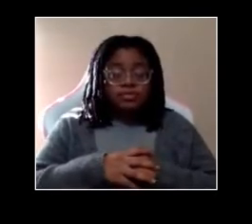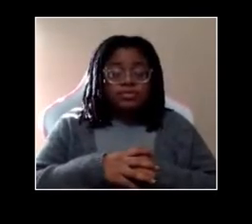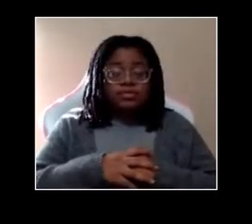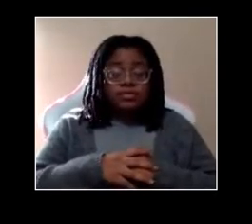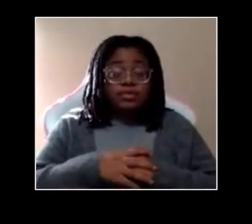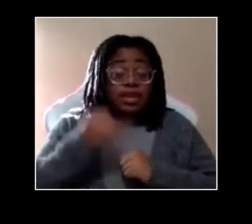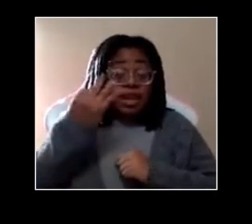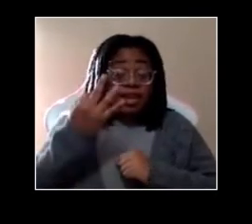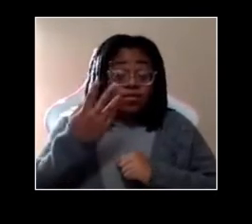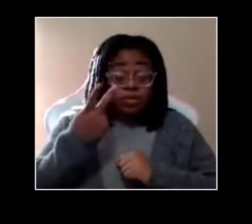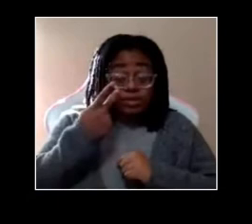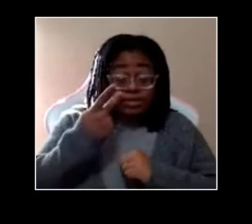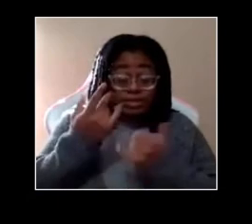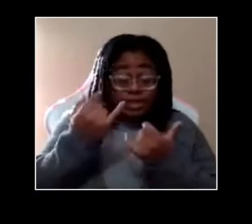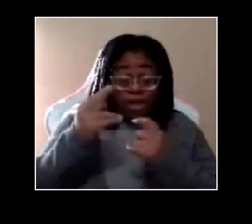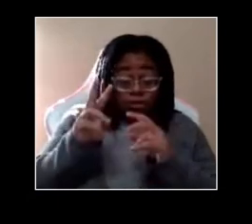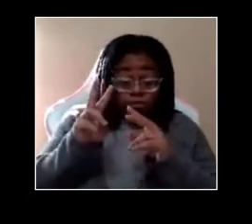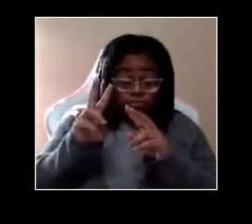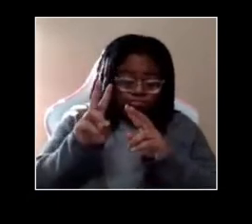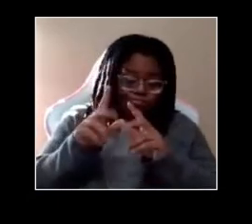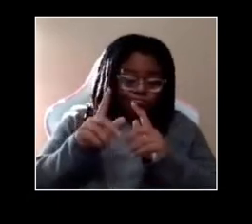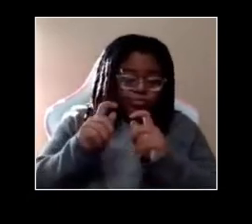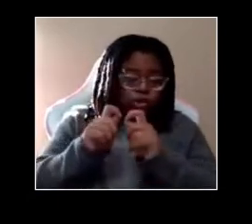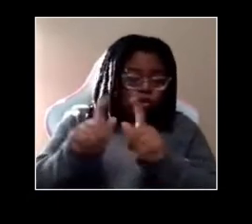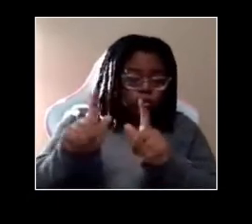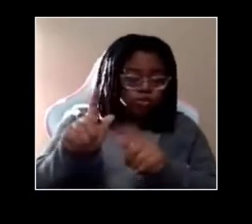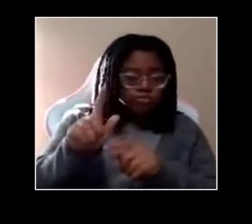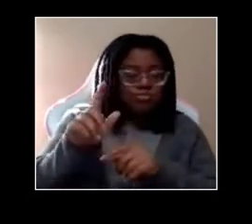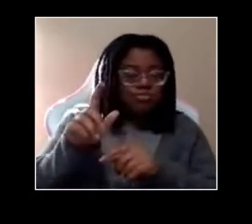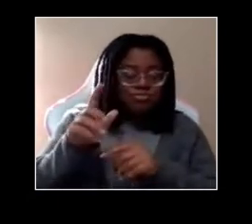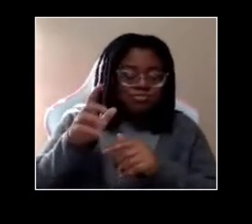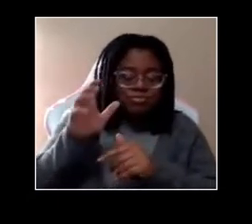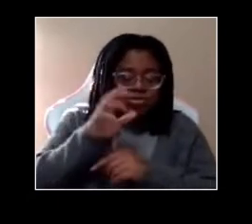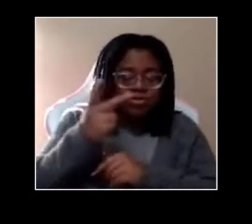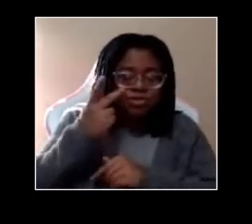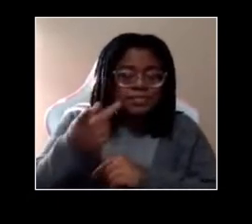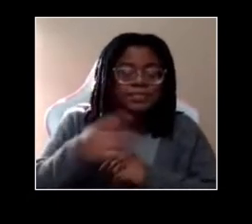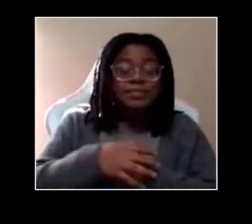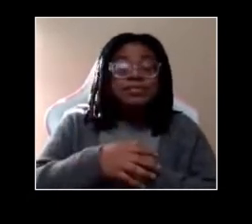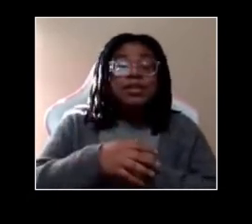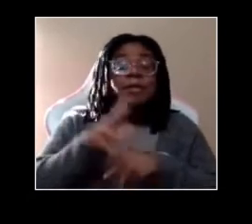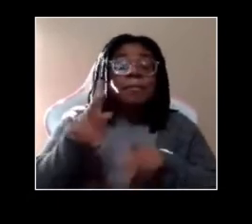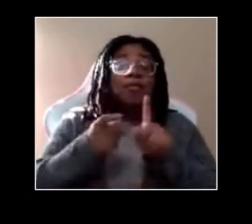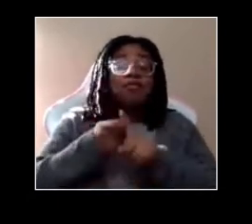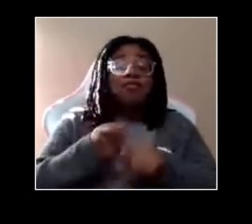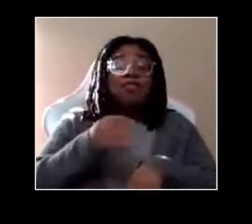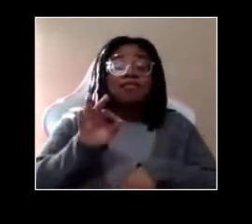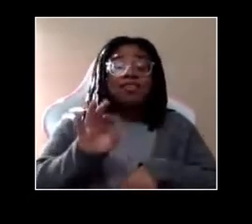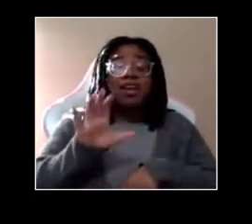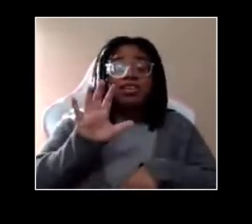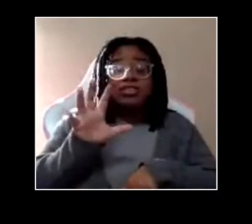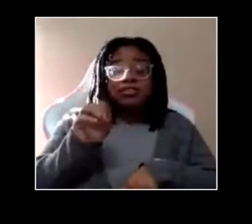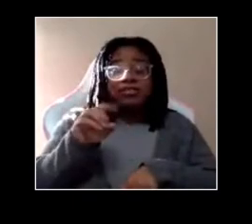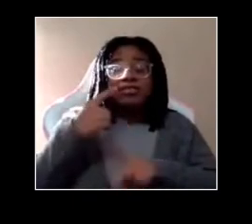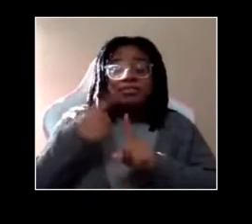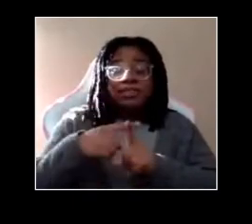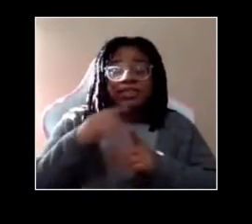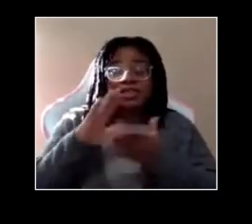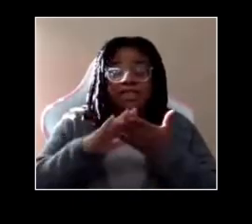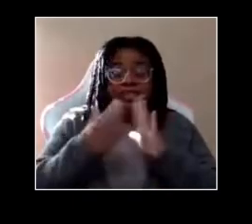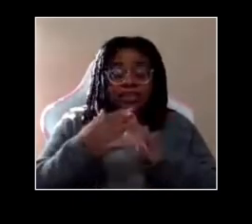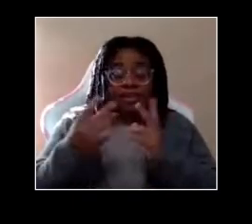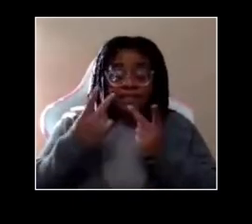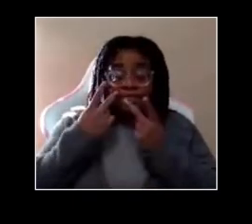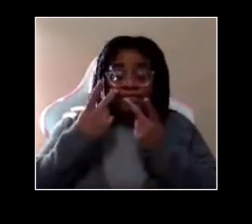if we zoom in, we actually find that people from 950 cities already visit